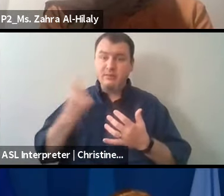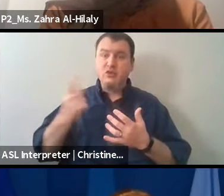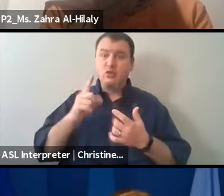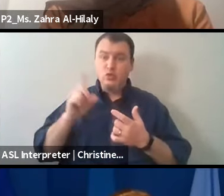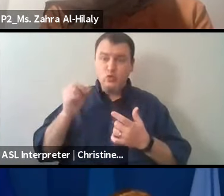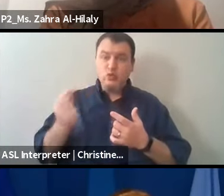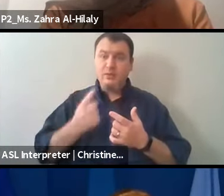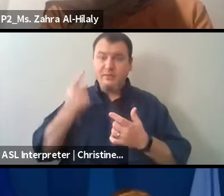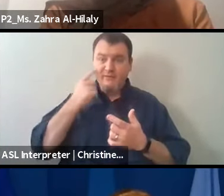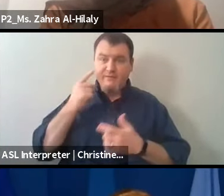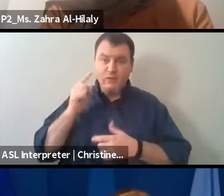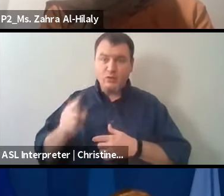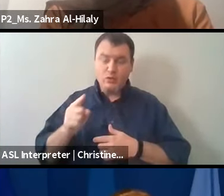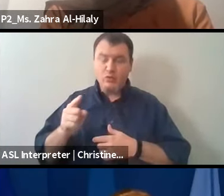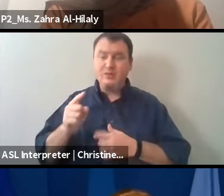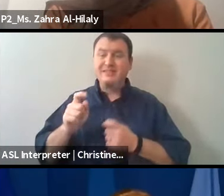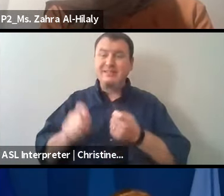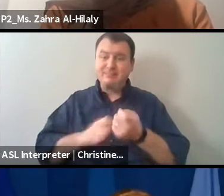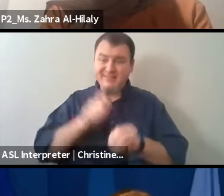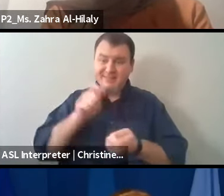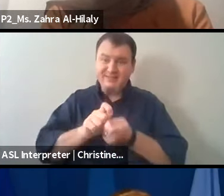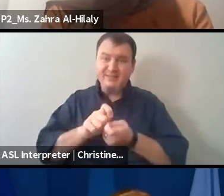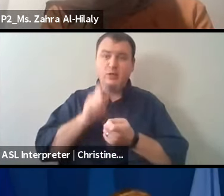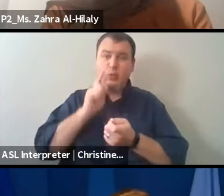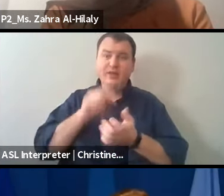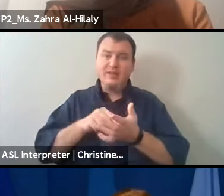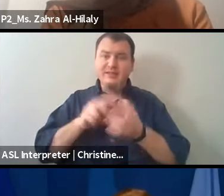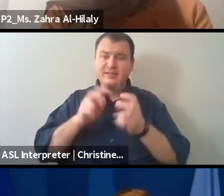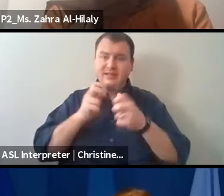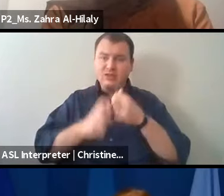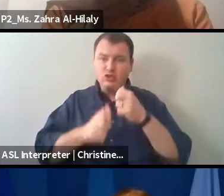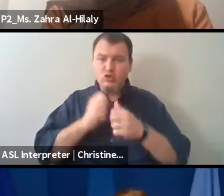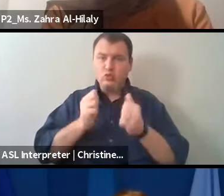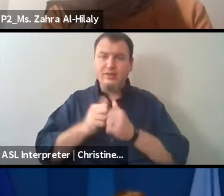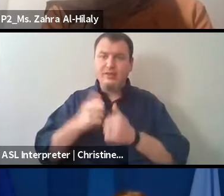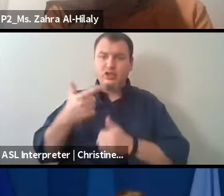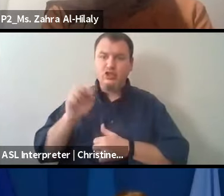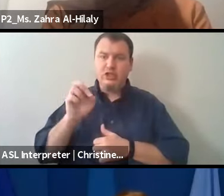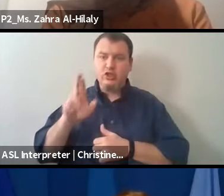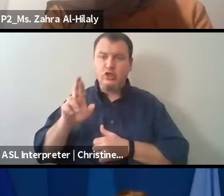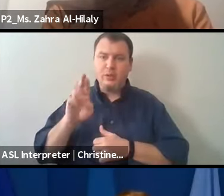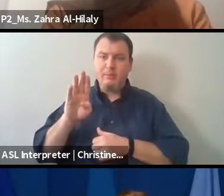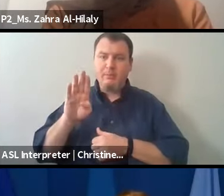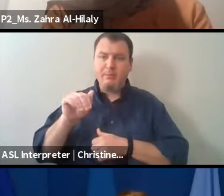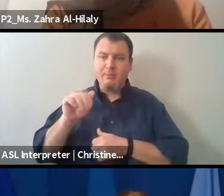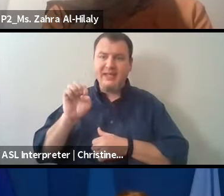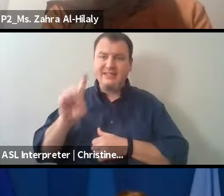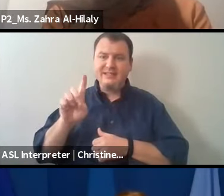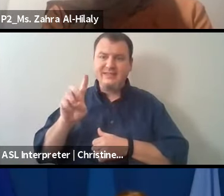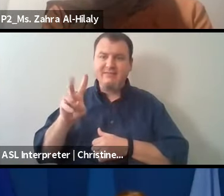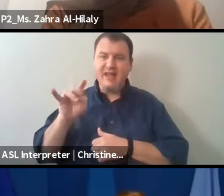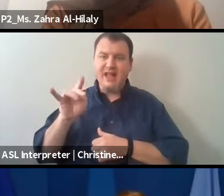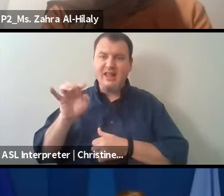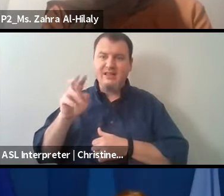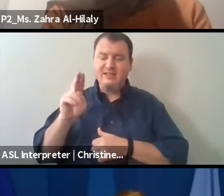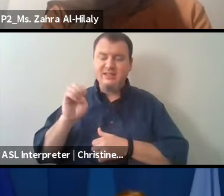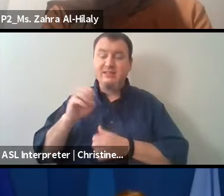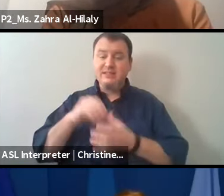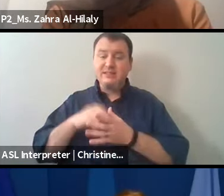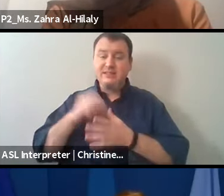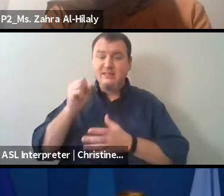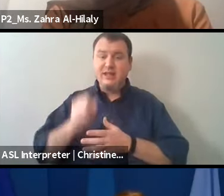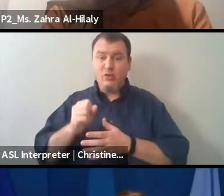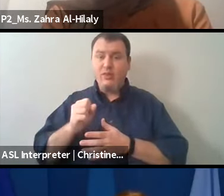you, particularly this issue of gender-based violence. In South Africa, we say